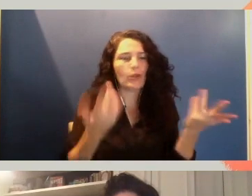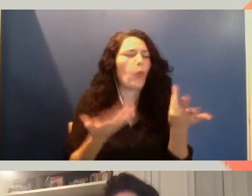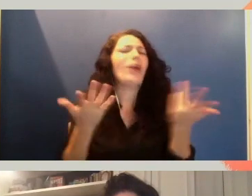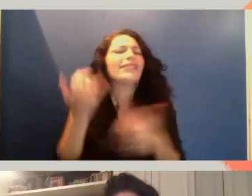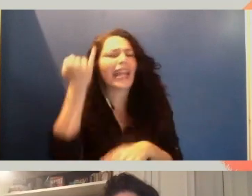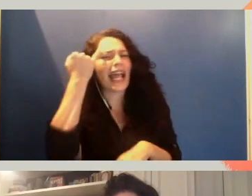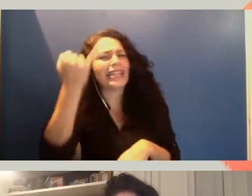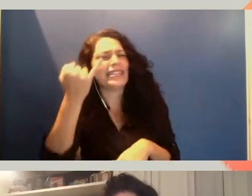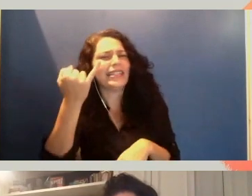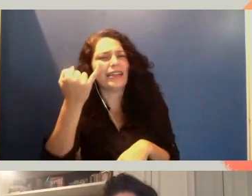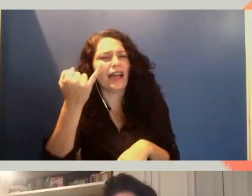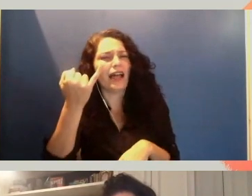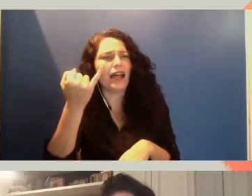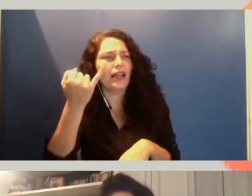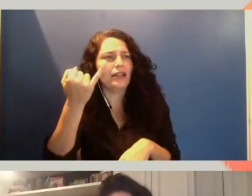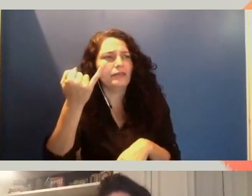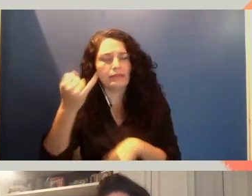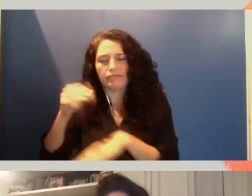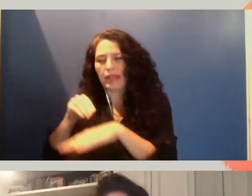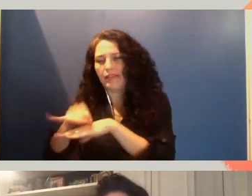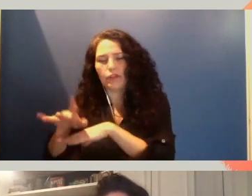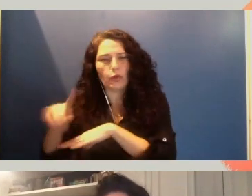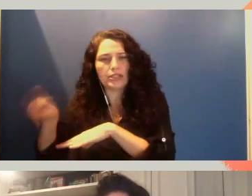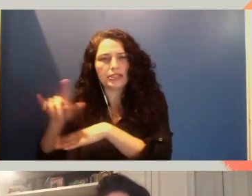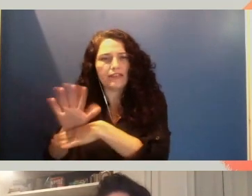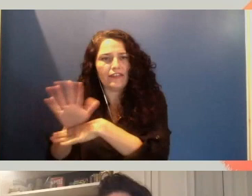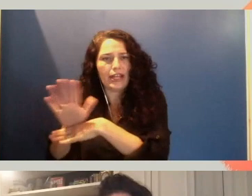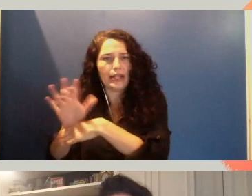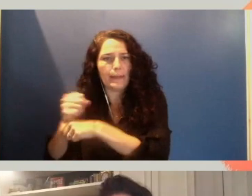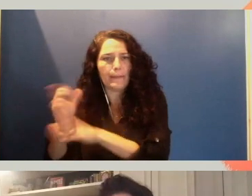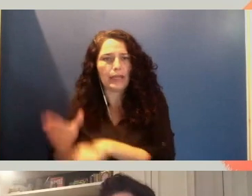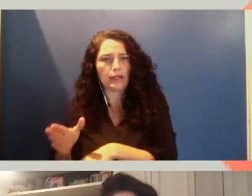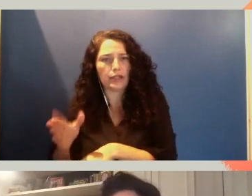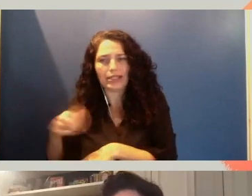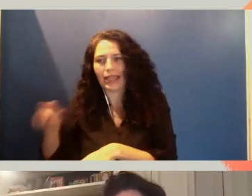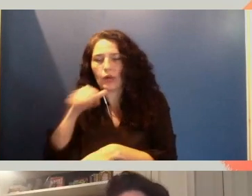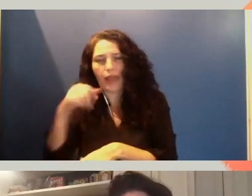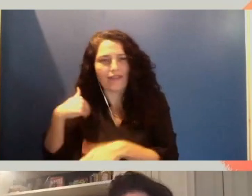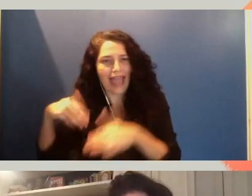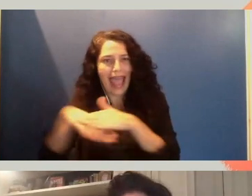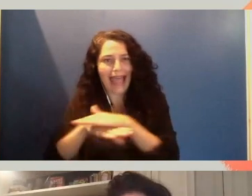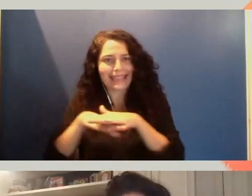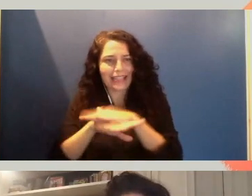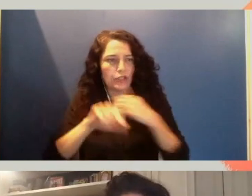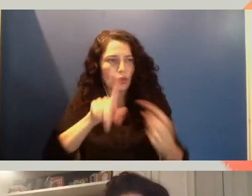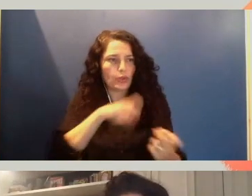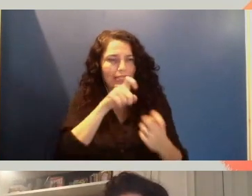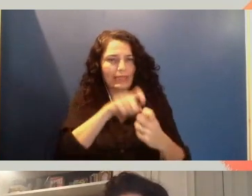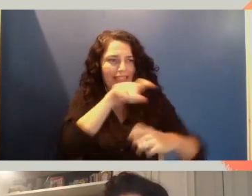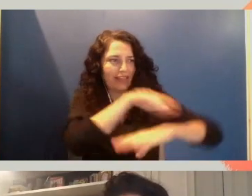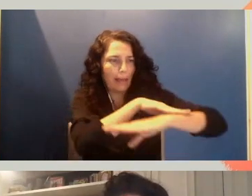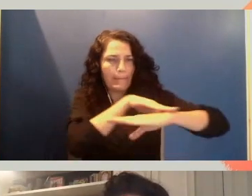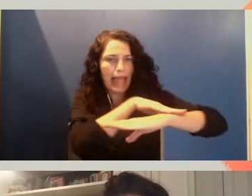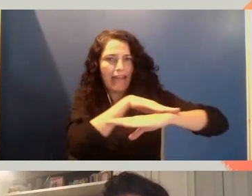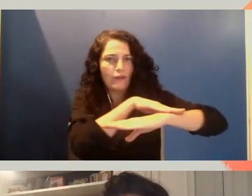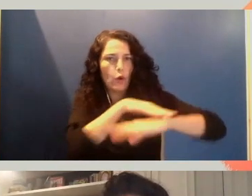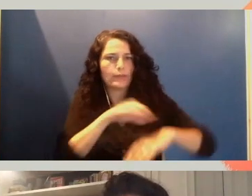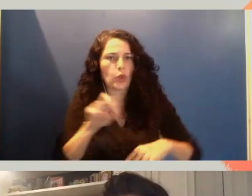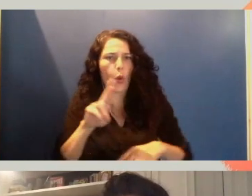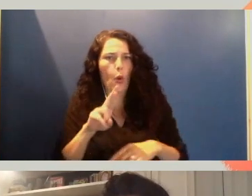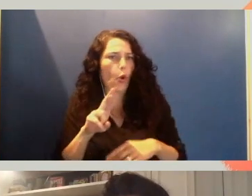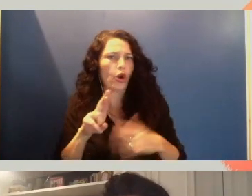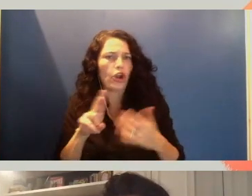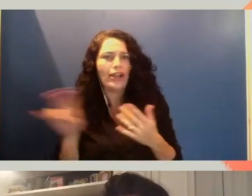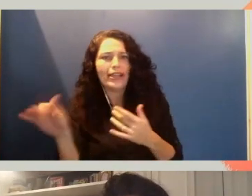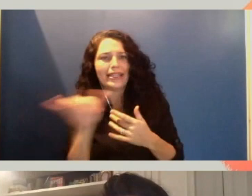films and filmmakers who wouldn't have had access to those platforms or the